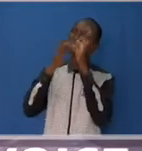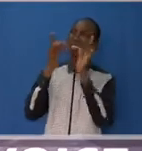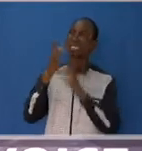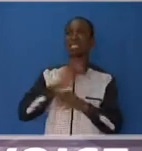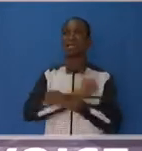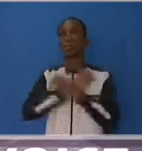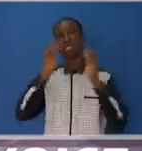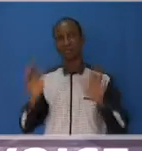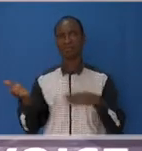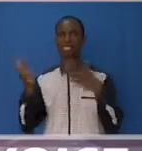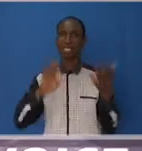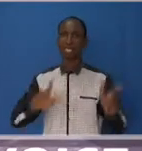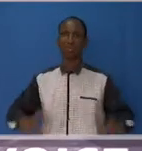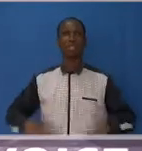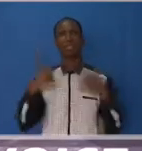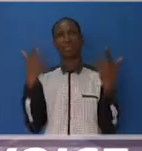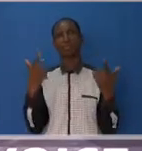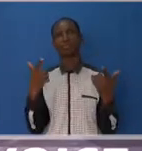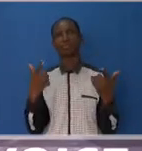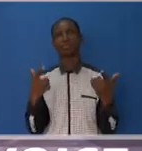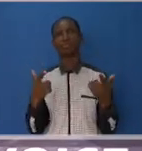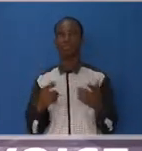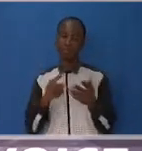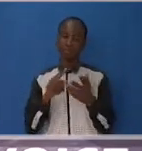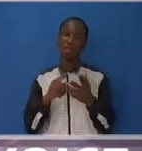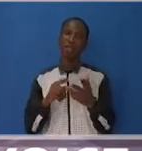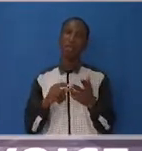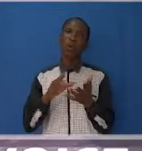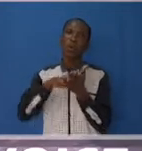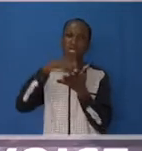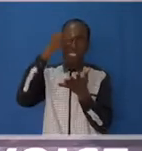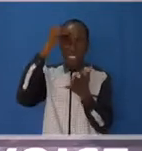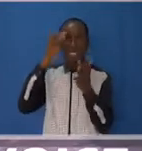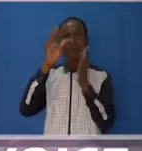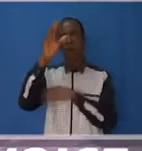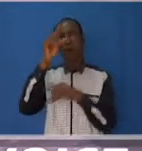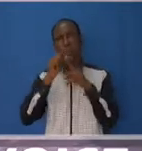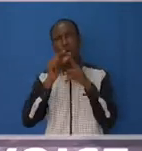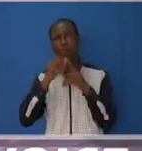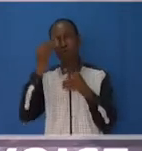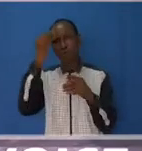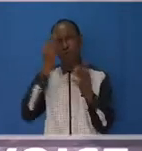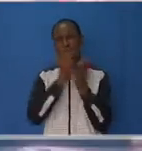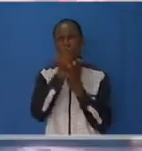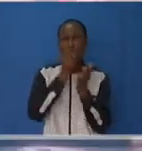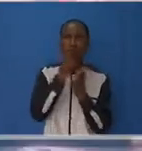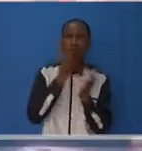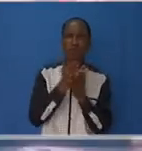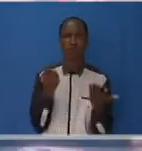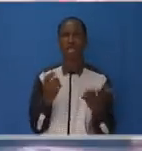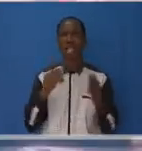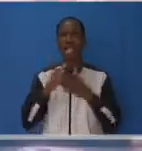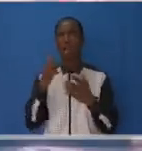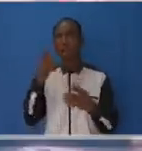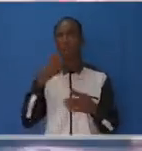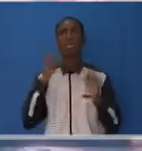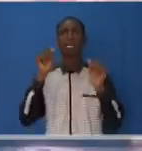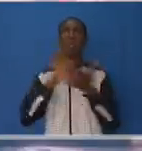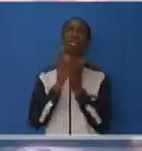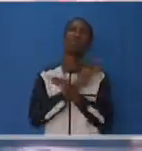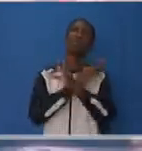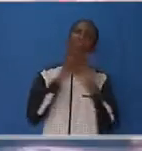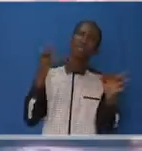wo Jesus ho afei ye hia ye besua Bible ni ye hunu nokware a e ma onipa ye ode hie e